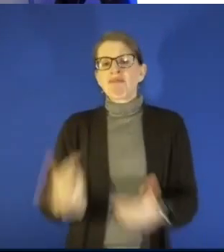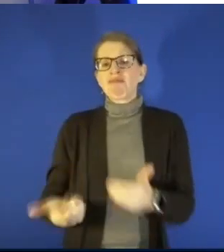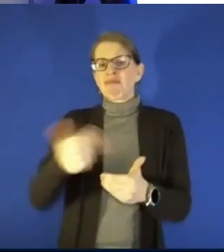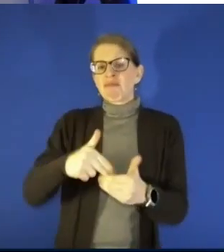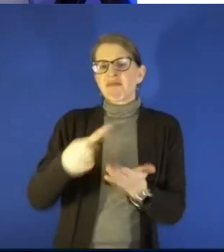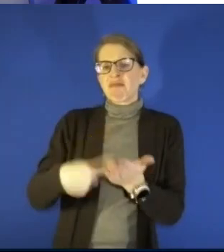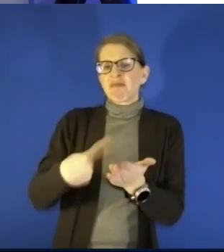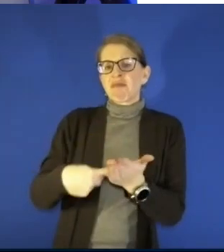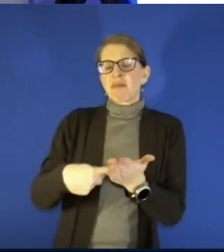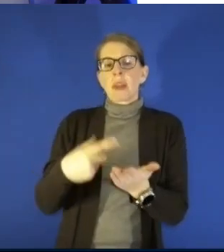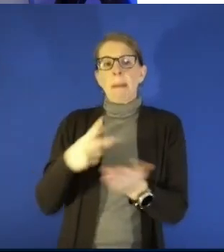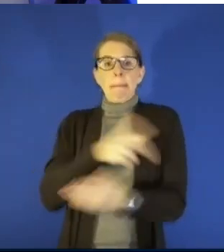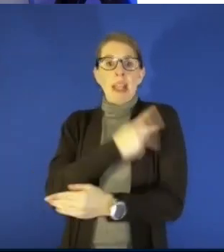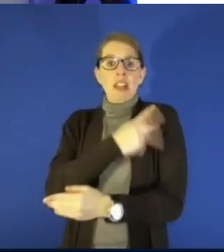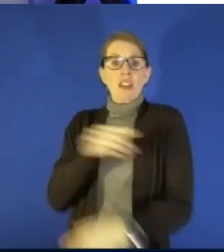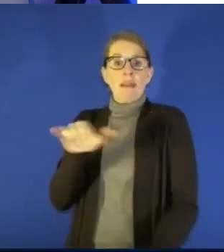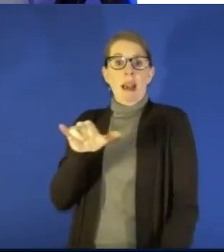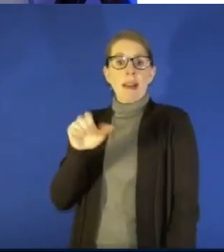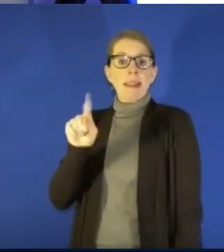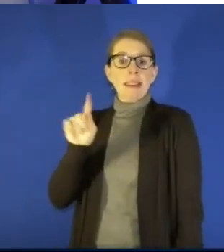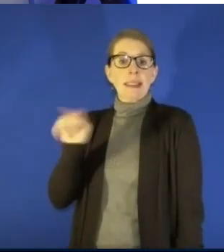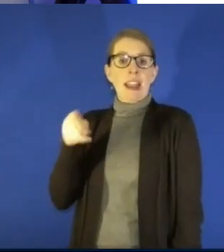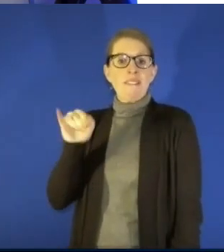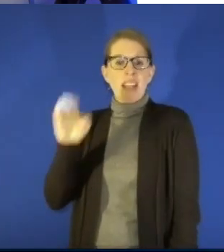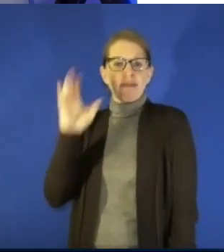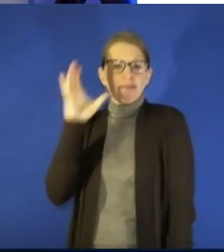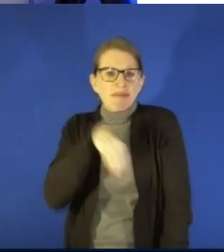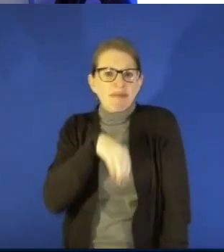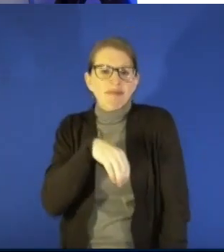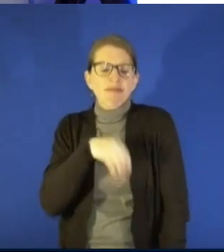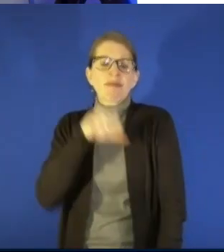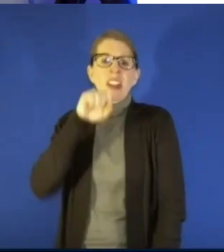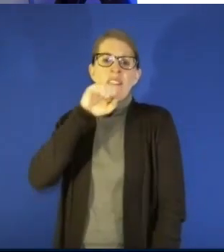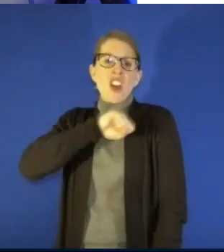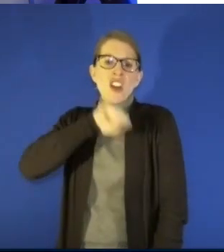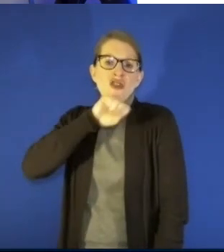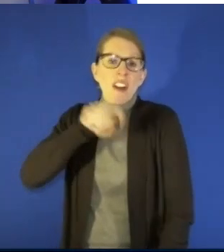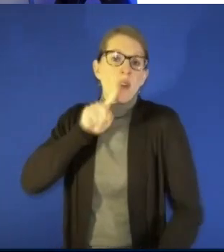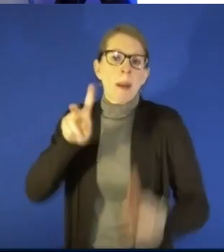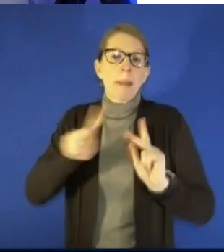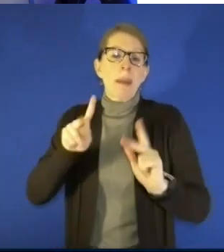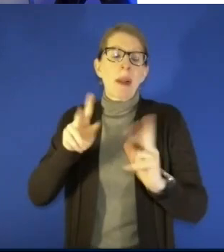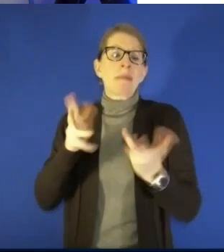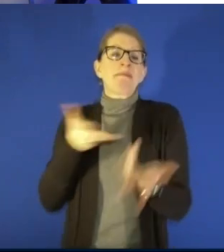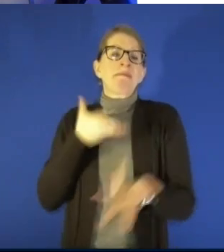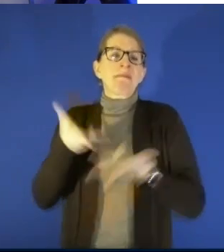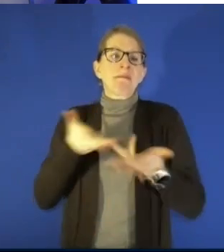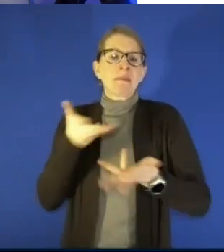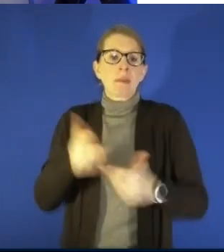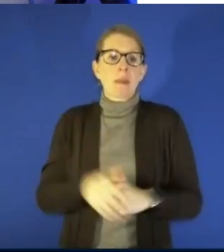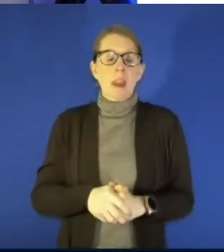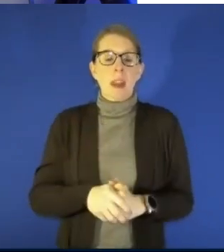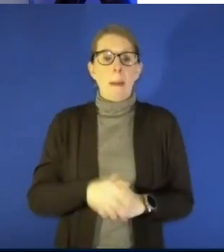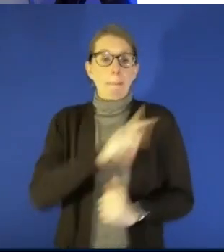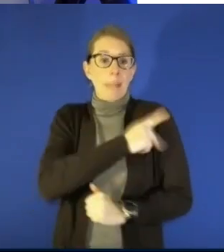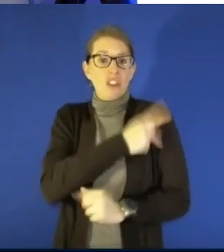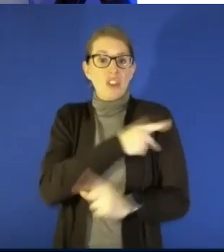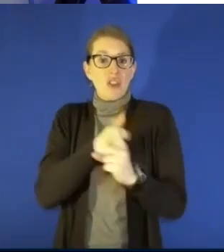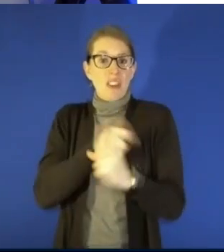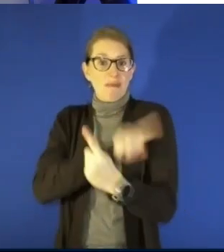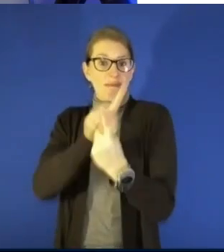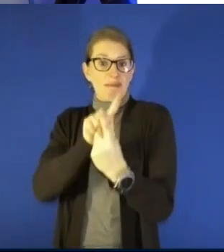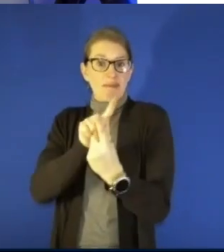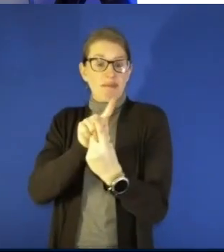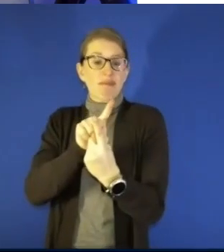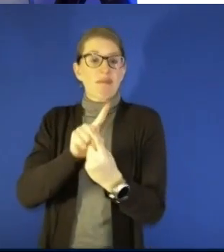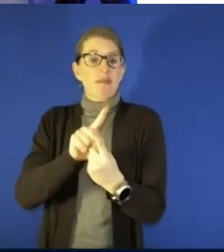patients like Stephanie. It's been such a mystery, and it's so frustrating for these folks. Just, with the patients you see, what what